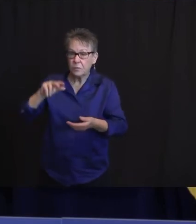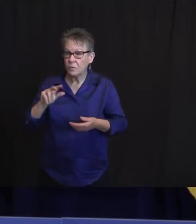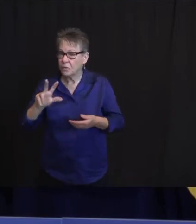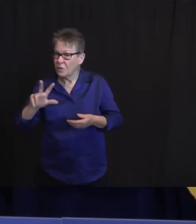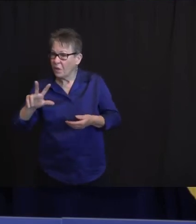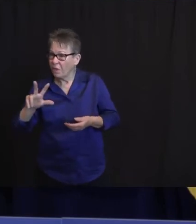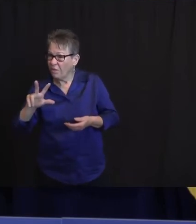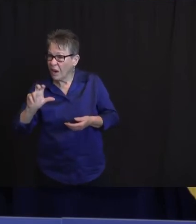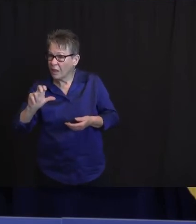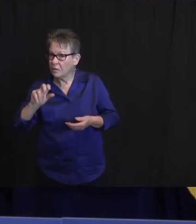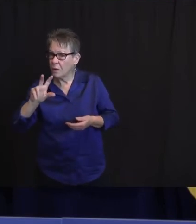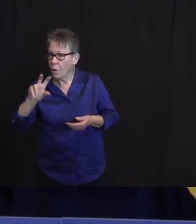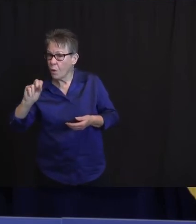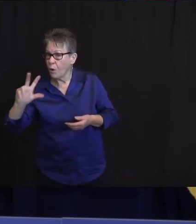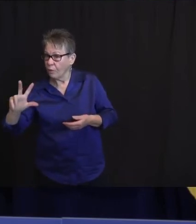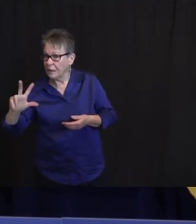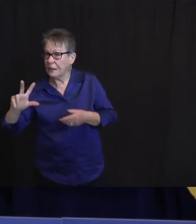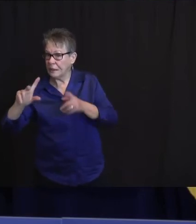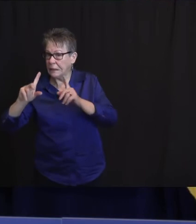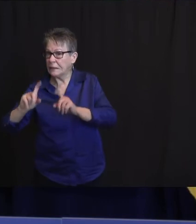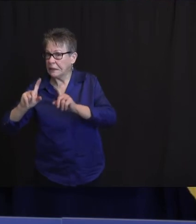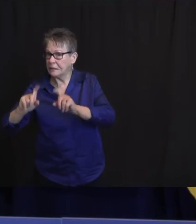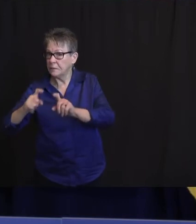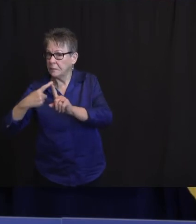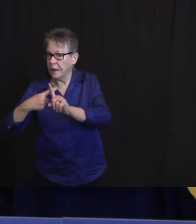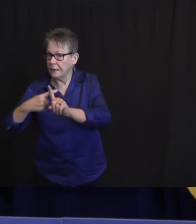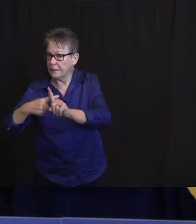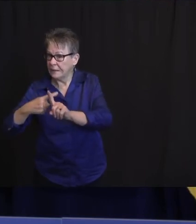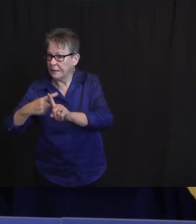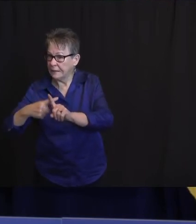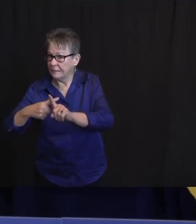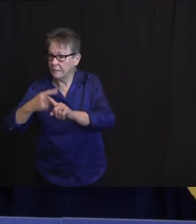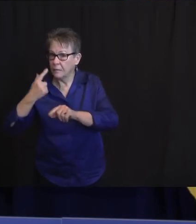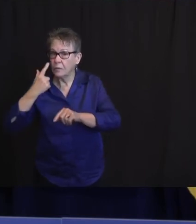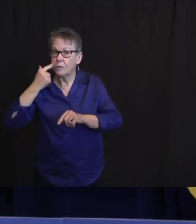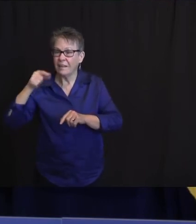tested positive. Because of the higher risk of COVID-19 in these